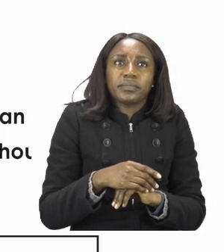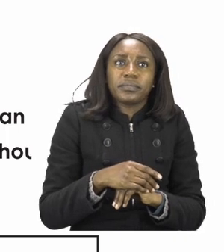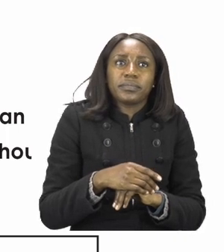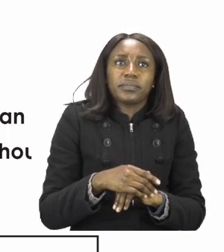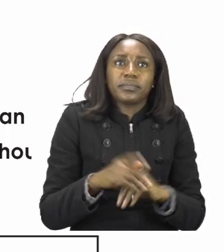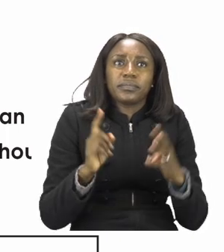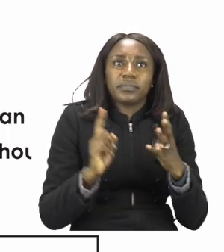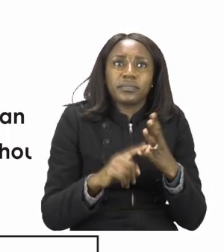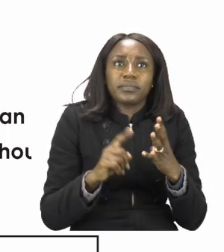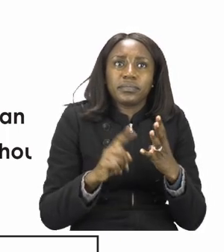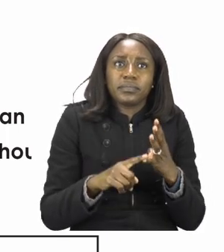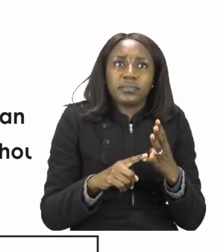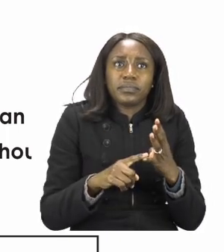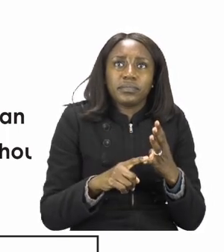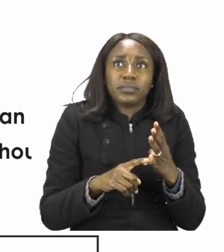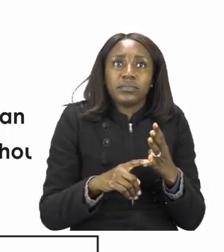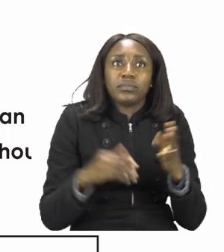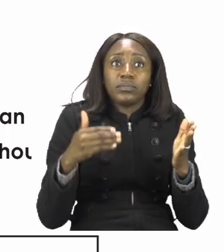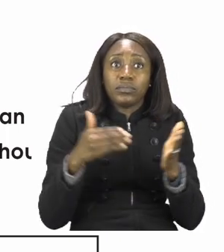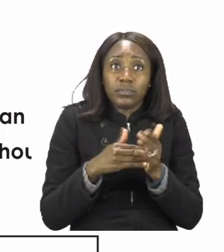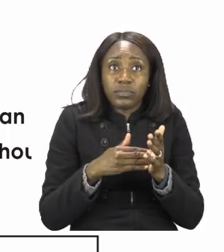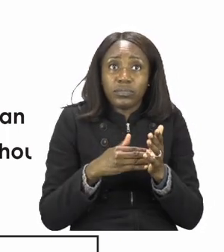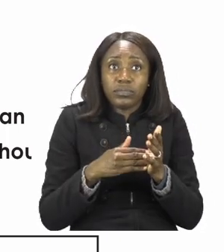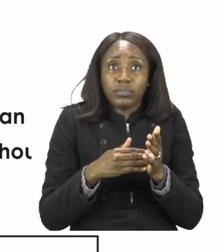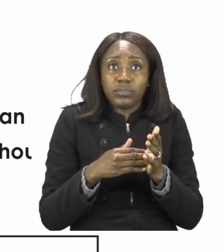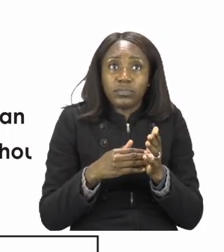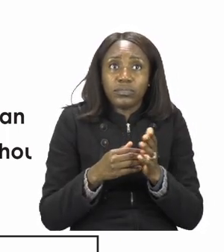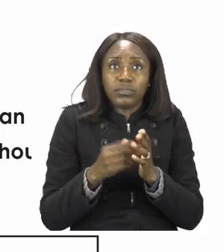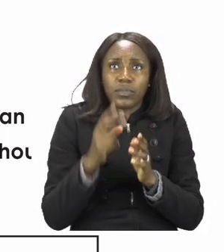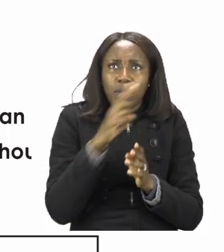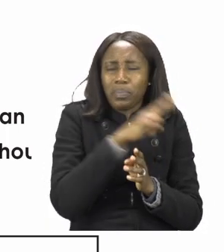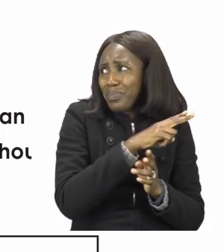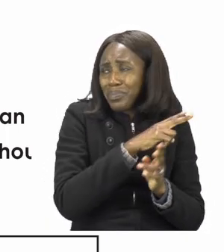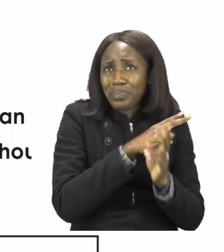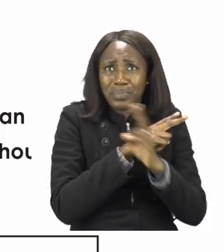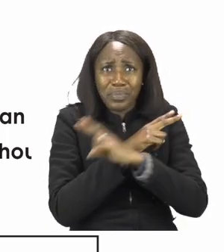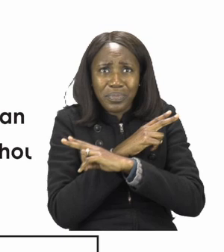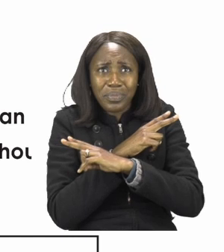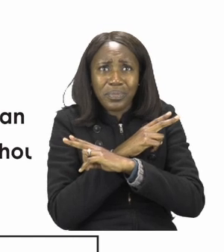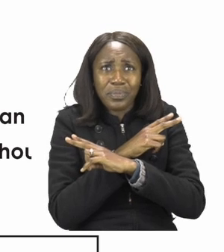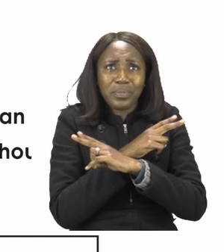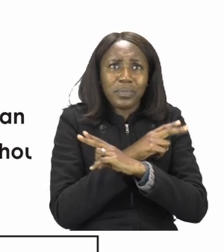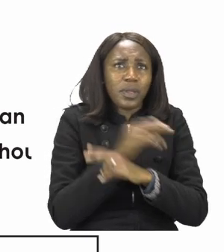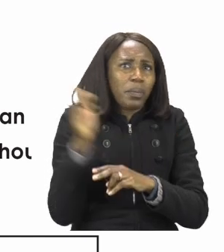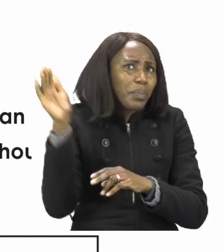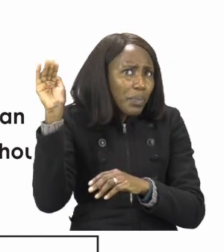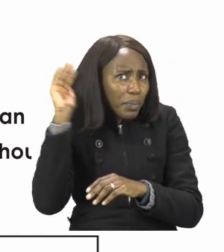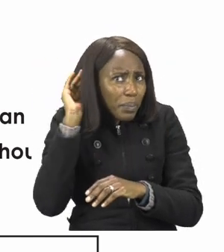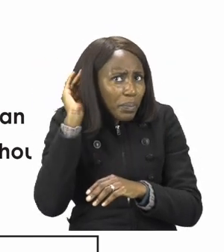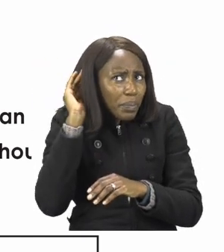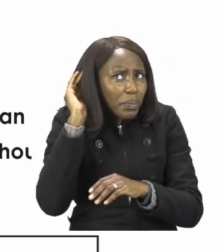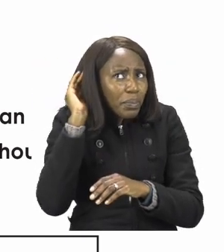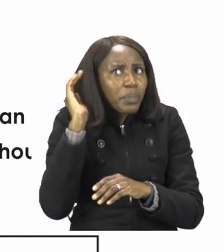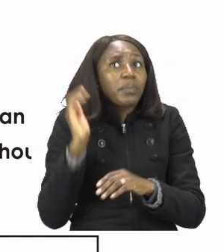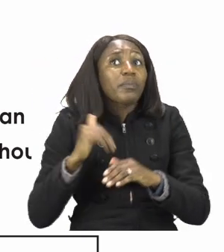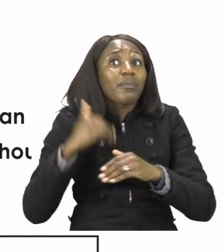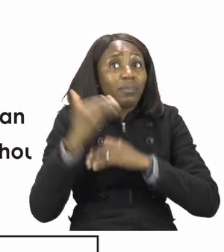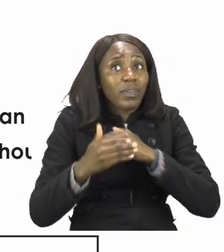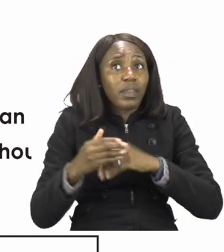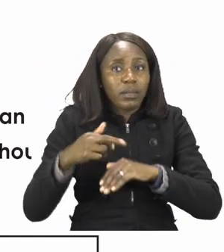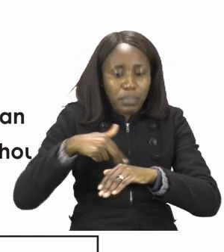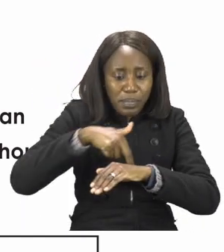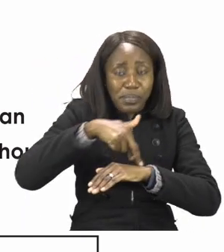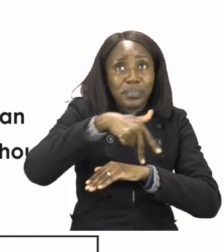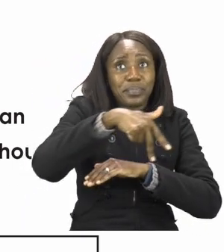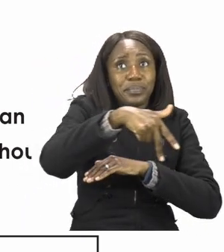Number 4, stop, look, and listen before crossing the road.